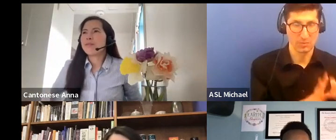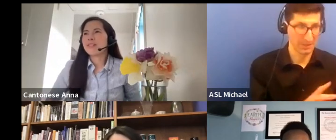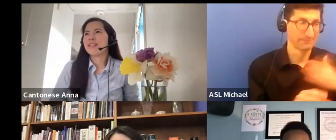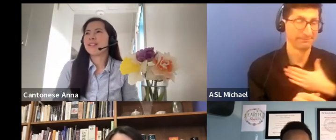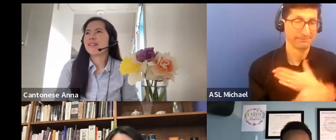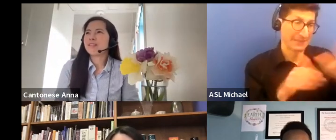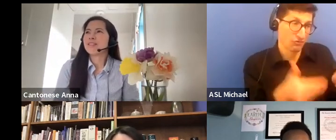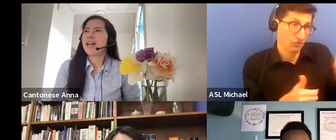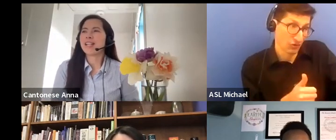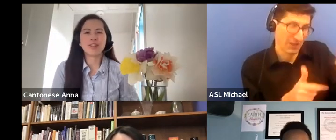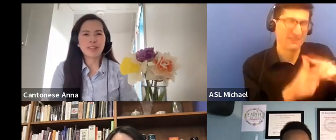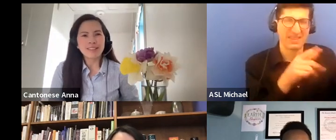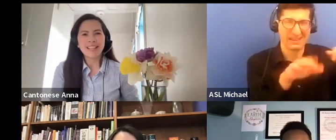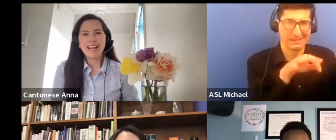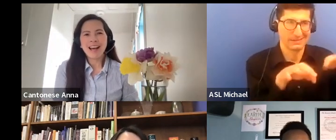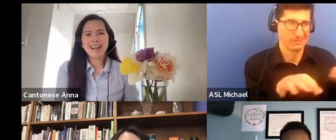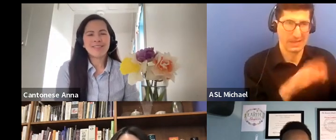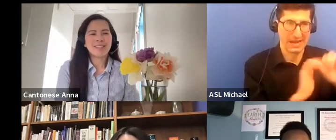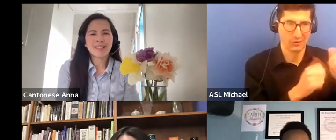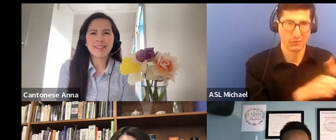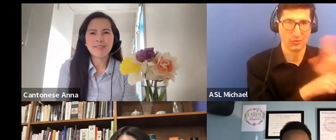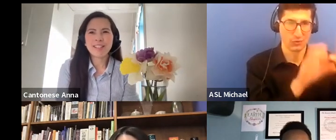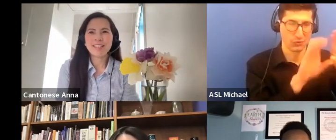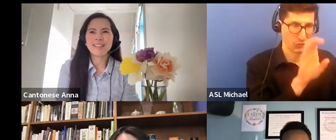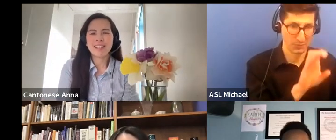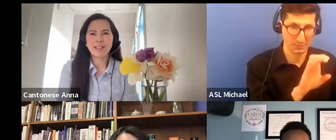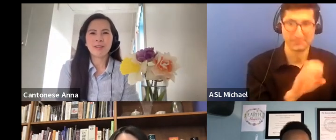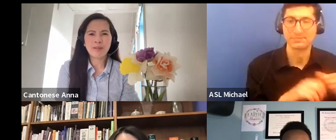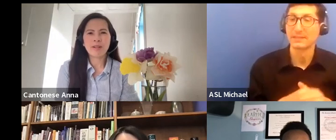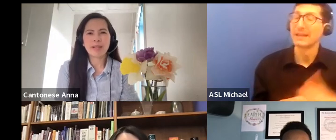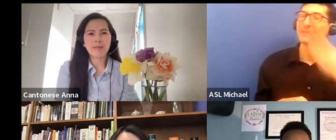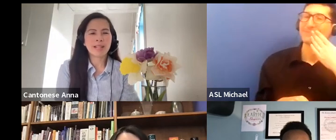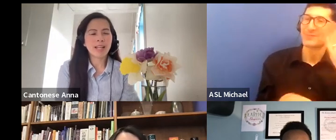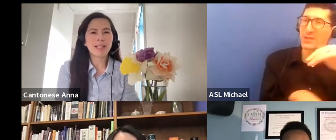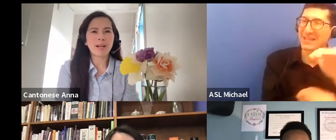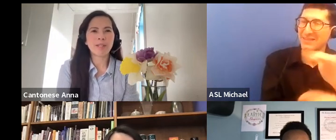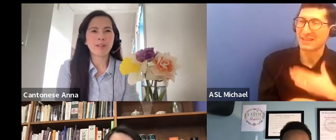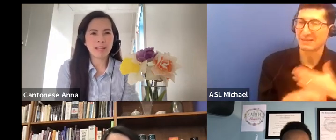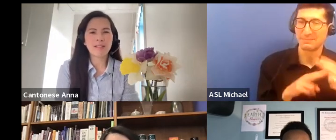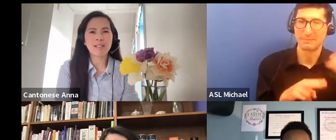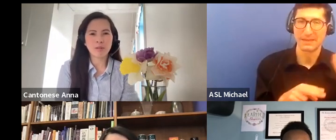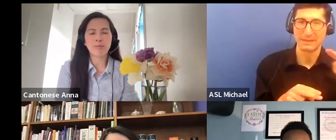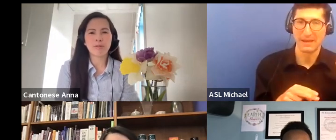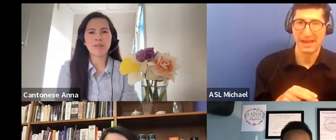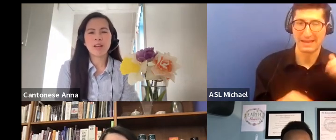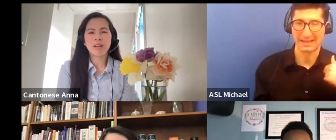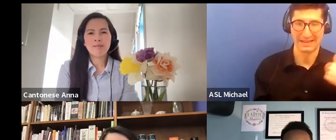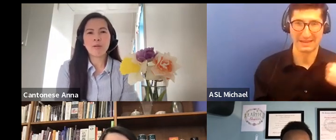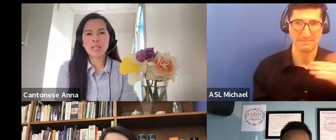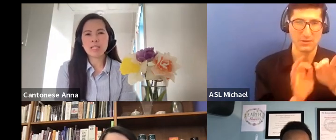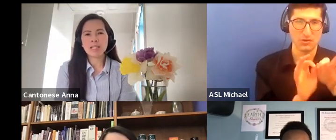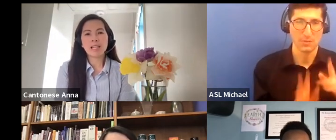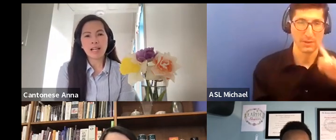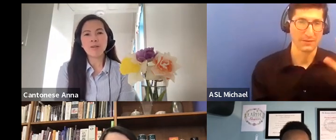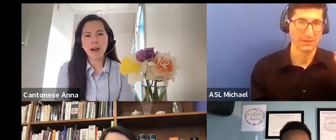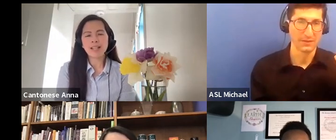Madam Co-Chair, Dr. Ettinger. Good evening. Hello, everyone. My name is Anna. I'll be your Cantonese interpreter for the